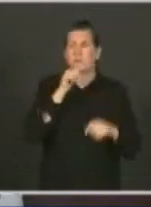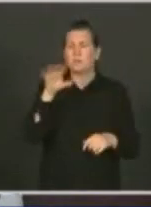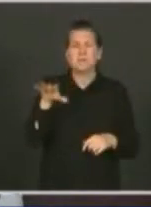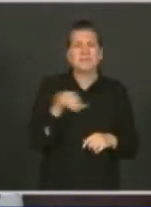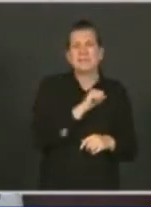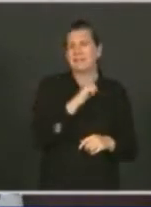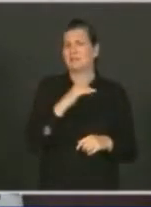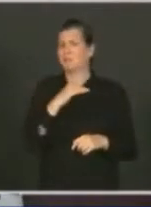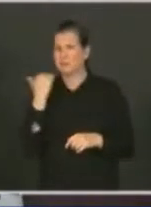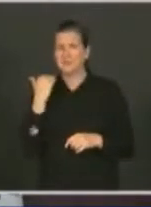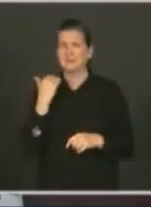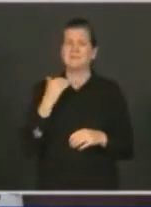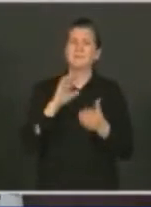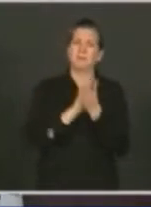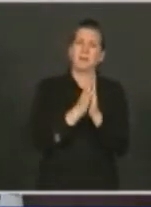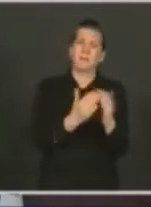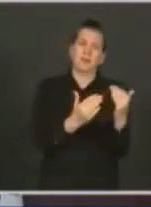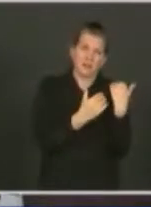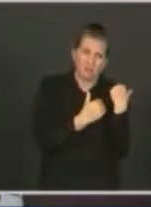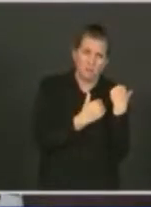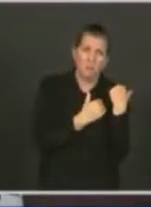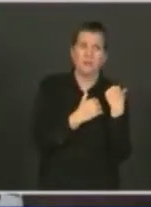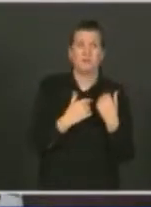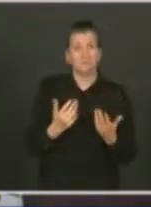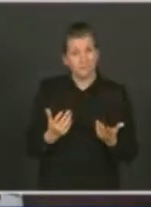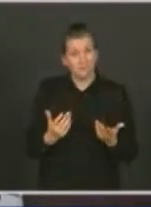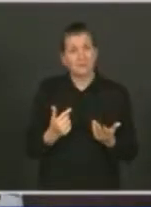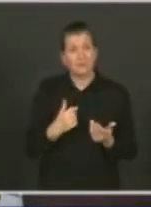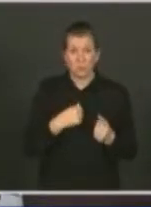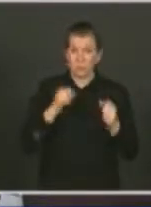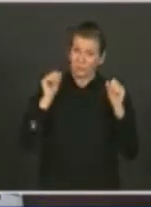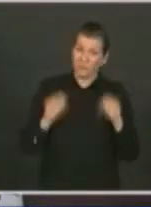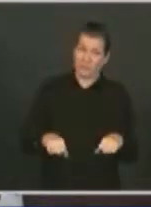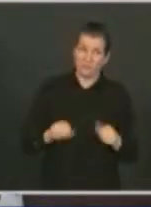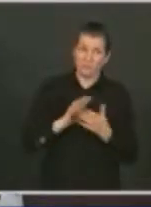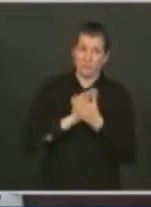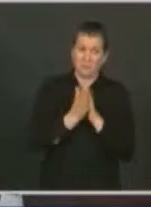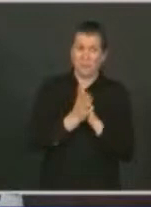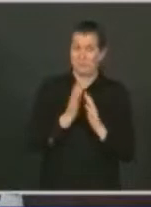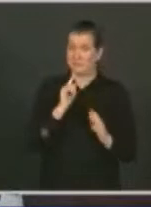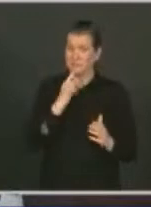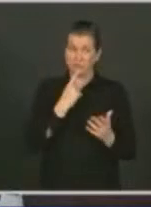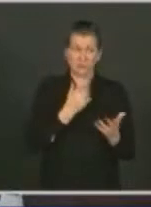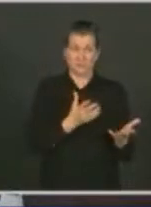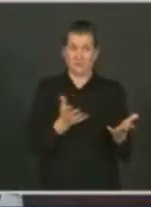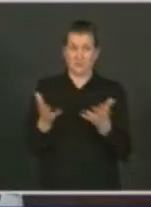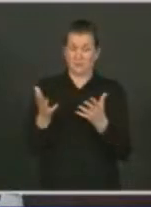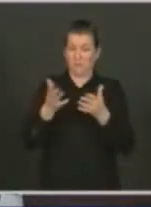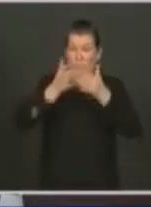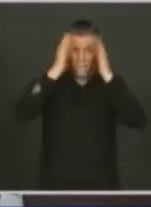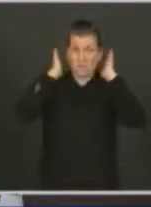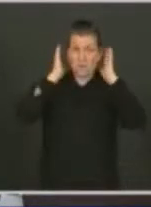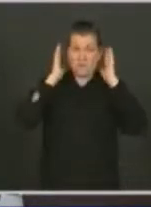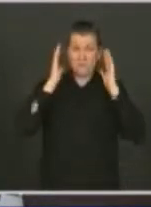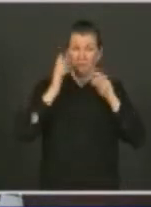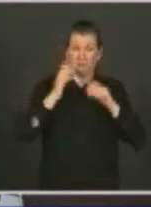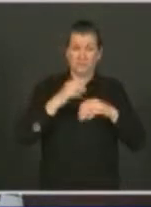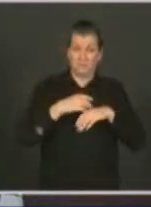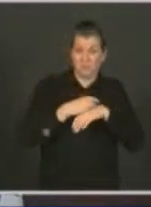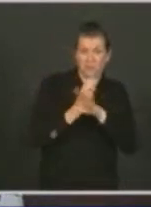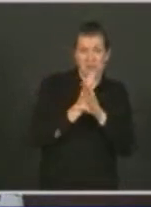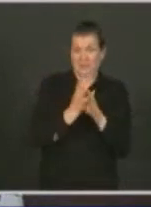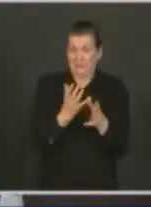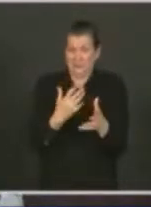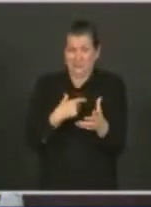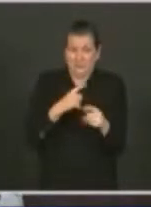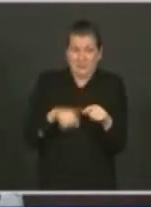there, because we can, as a population, prevent this. We in Rhode Island can avoid getting to a crisis standard of care. We can avoid getting to a